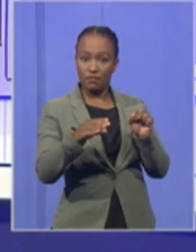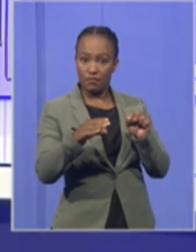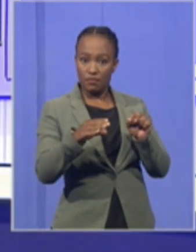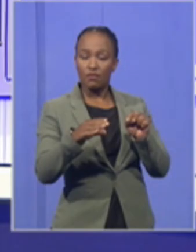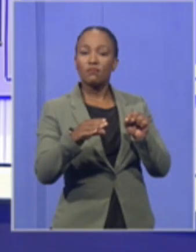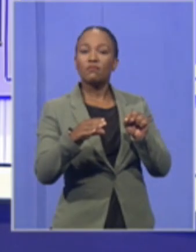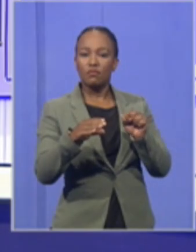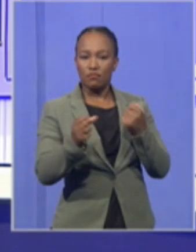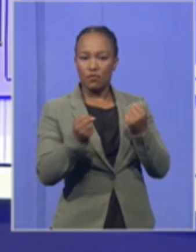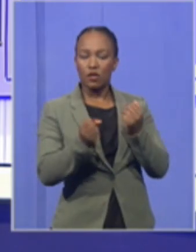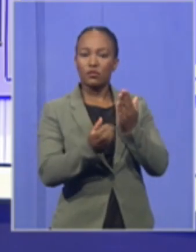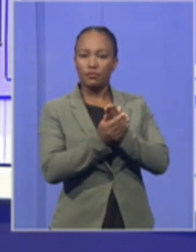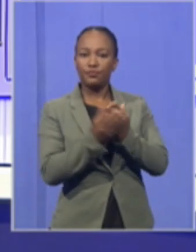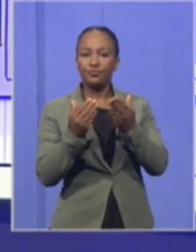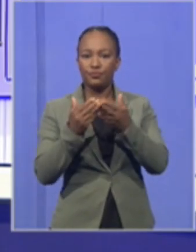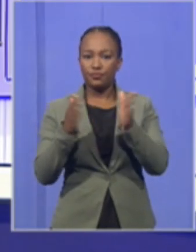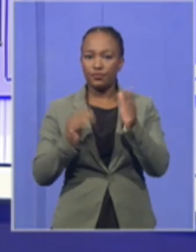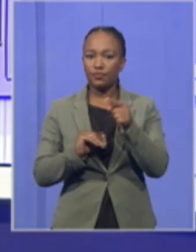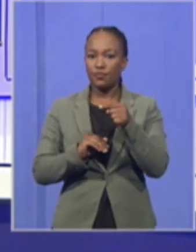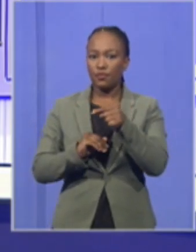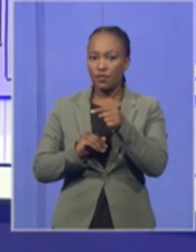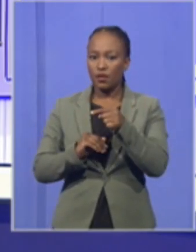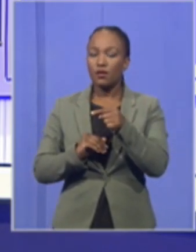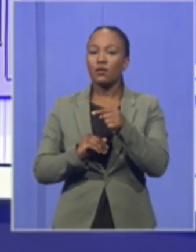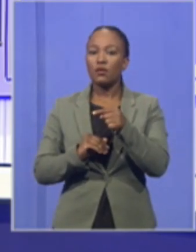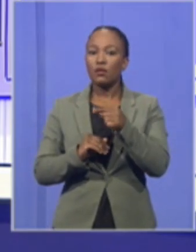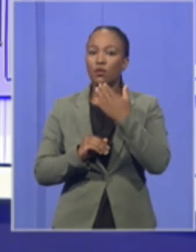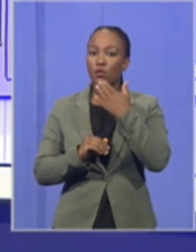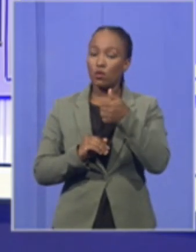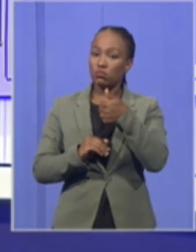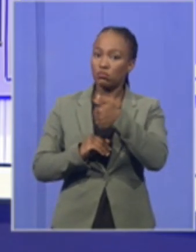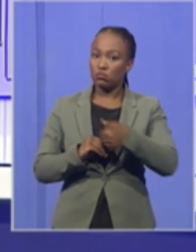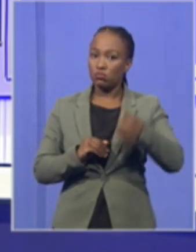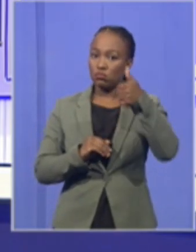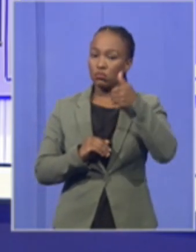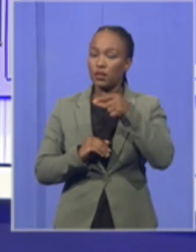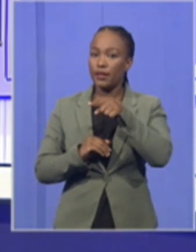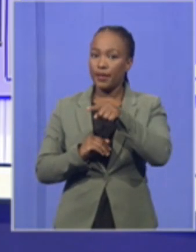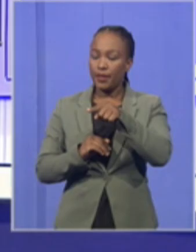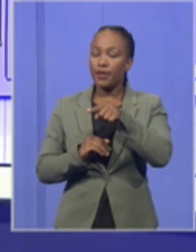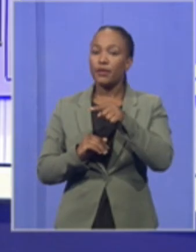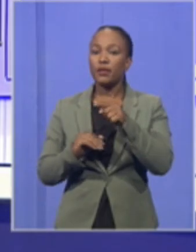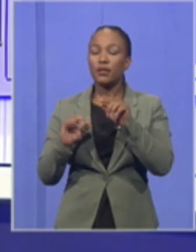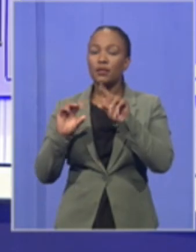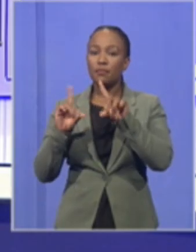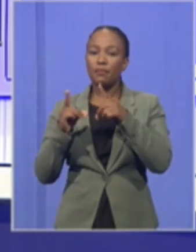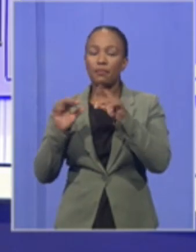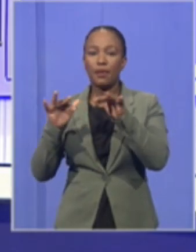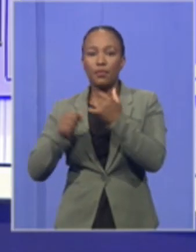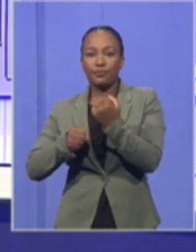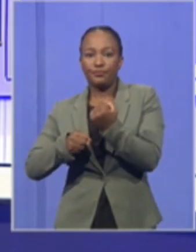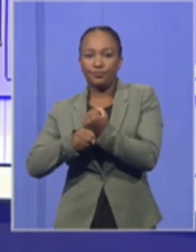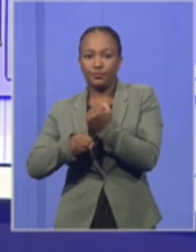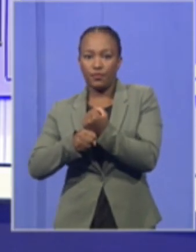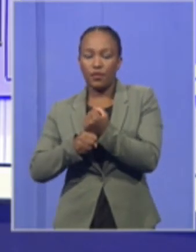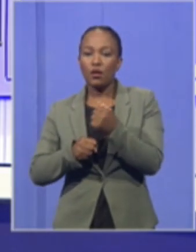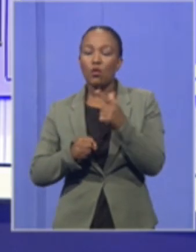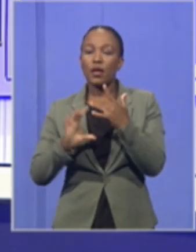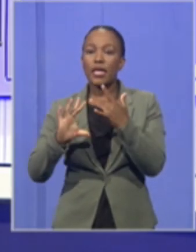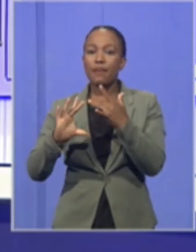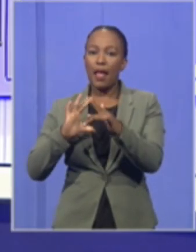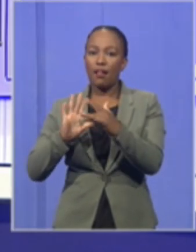ya bonweenwee kgatlhanong le tona ya ditiro tsa setšhaba le mafaratlhatlha Dean McPherson go tlhageletse molaetsa wa email o mo